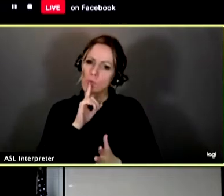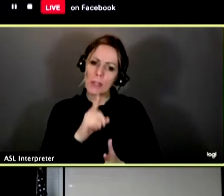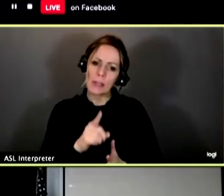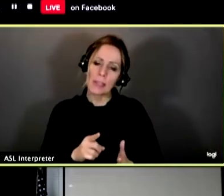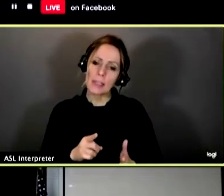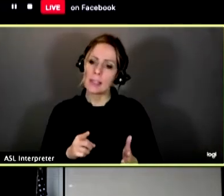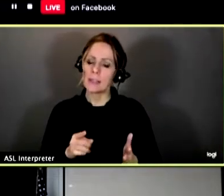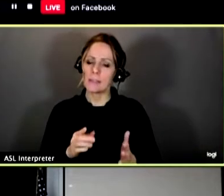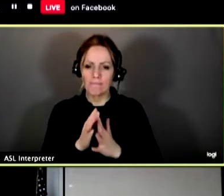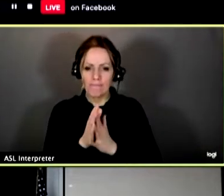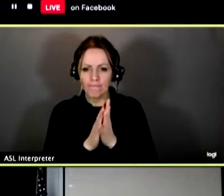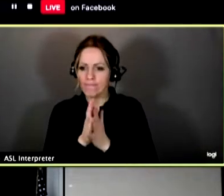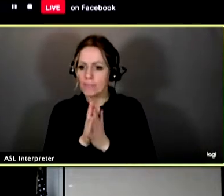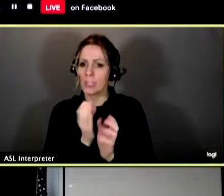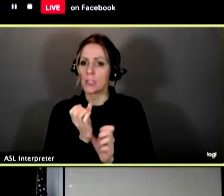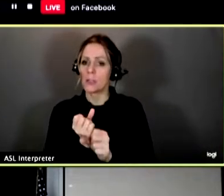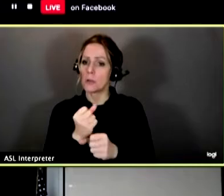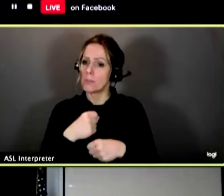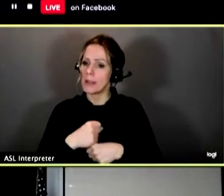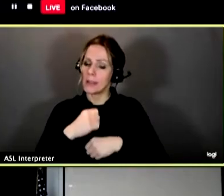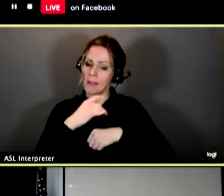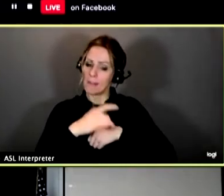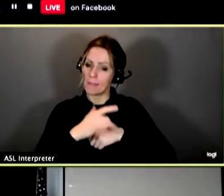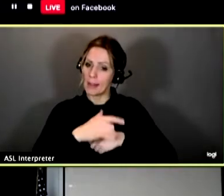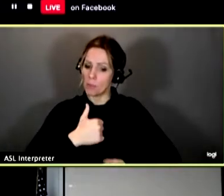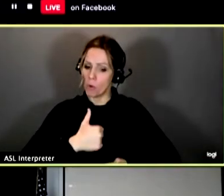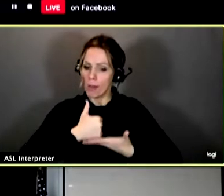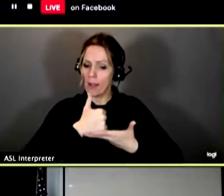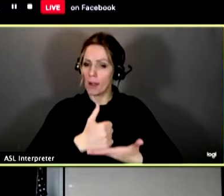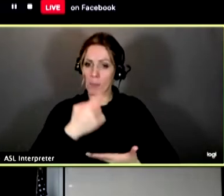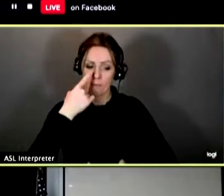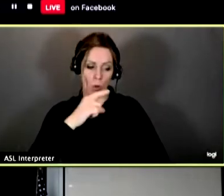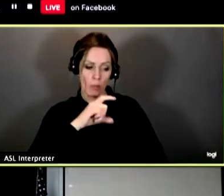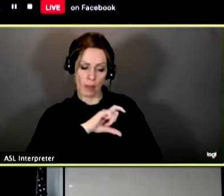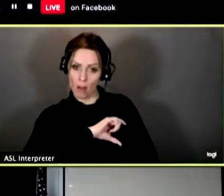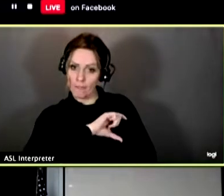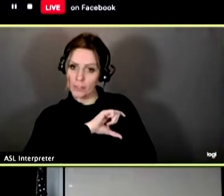availability to help our officers to live in the community,